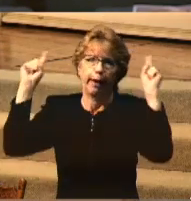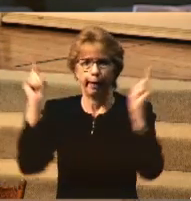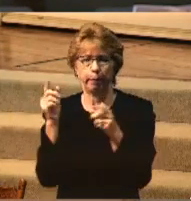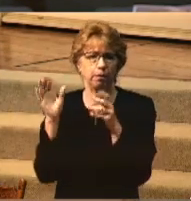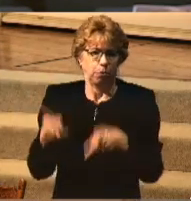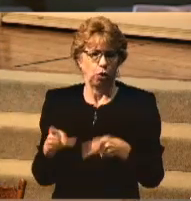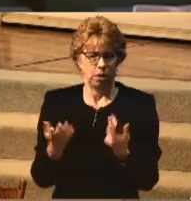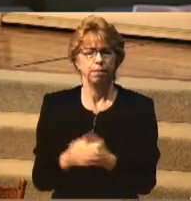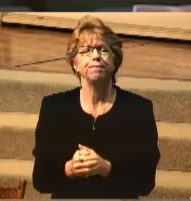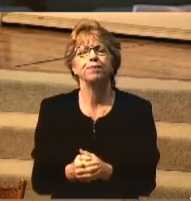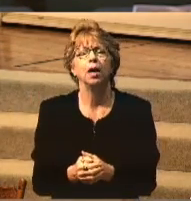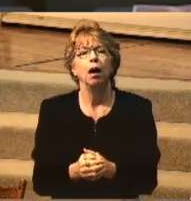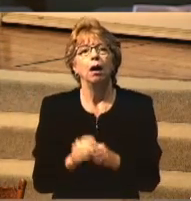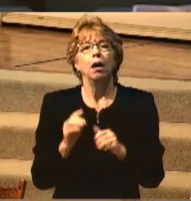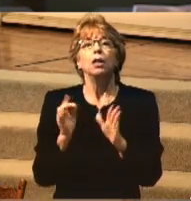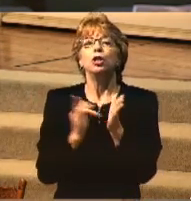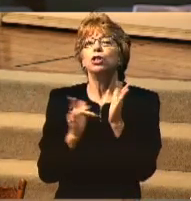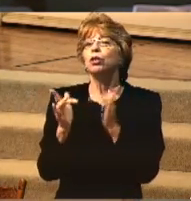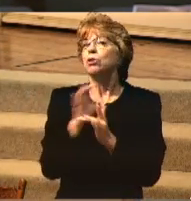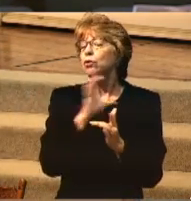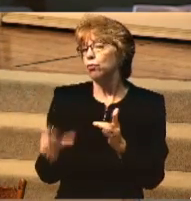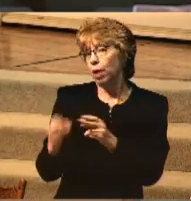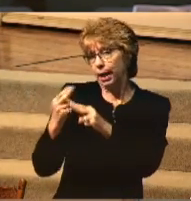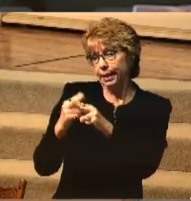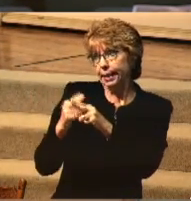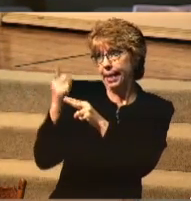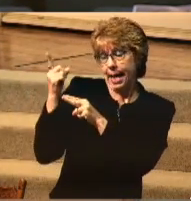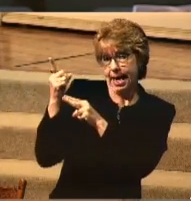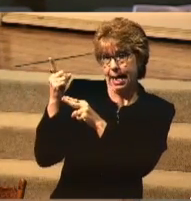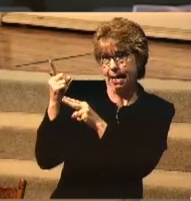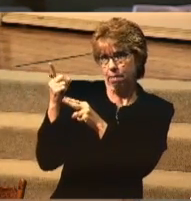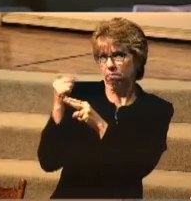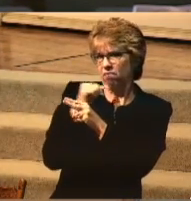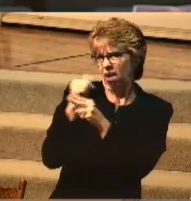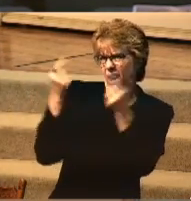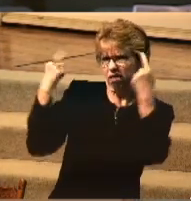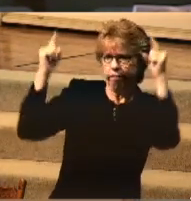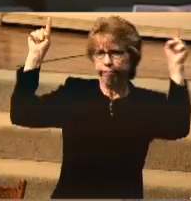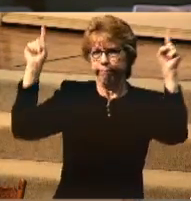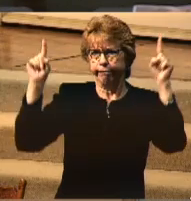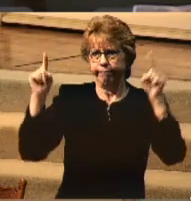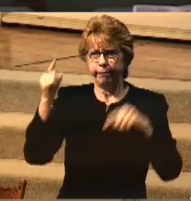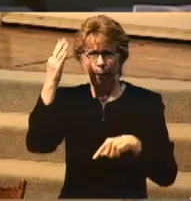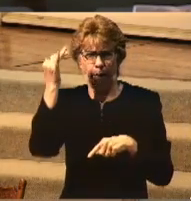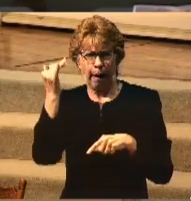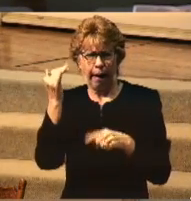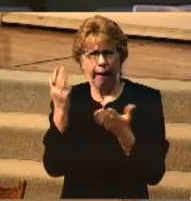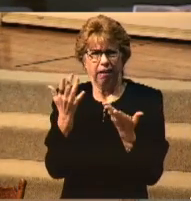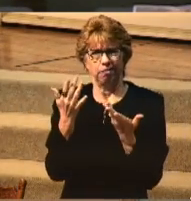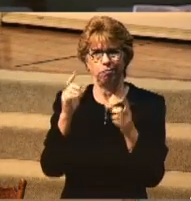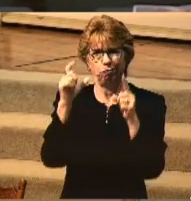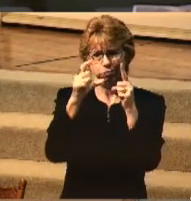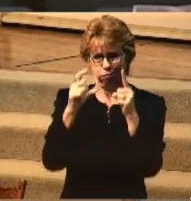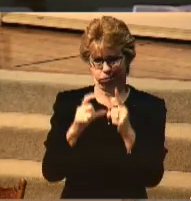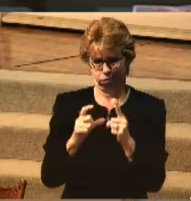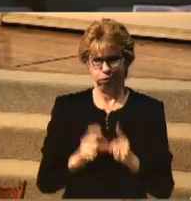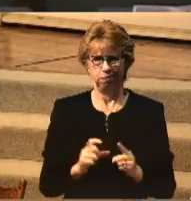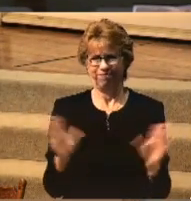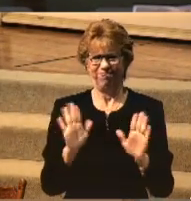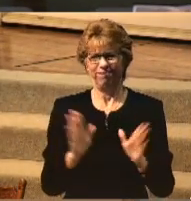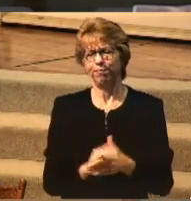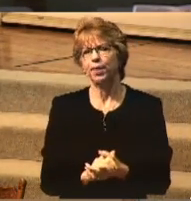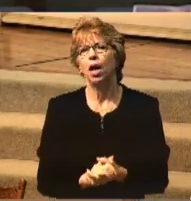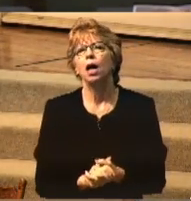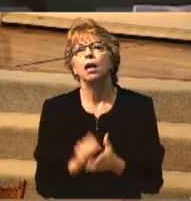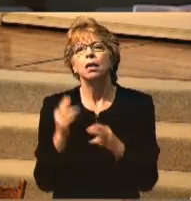name of Jesus Christ is not famous because it just sounds, the syllables sound wonderful. The name of